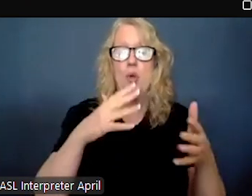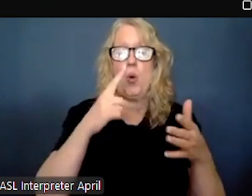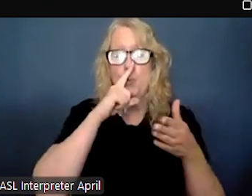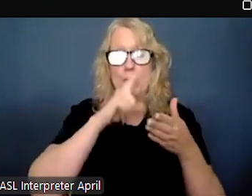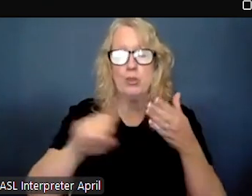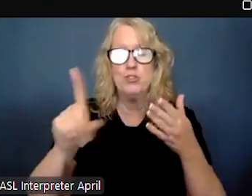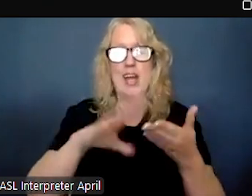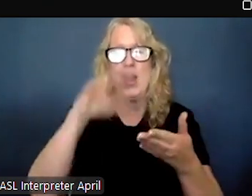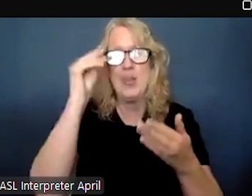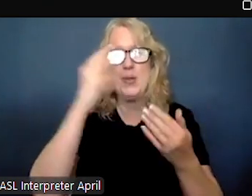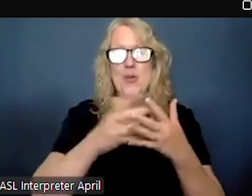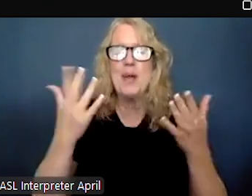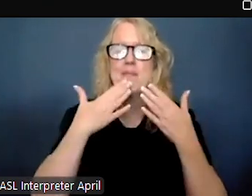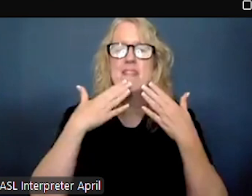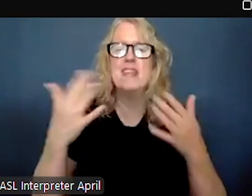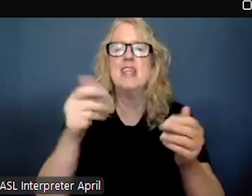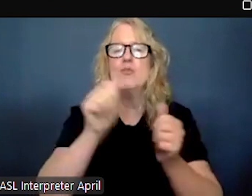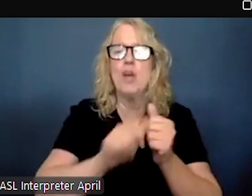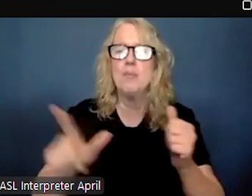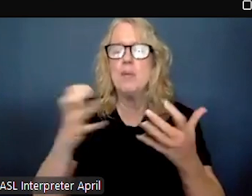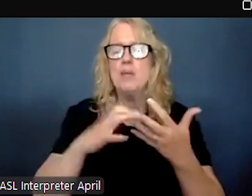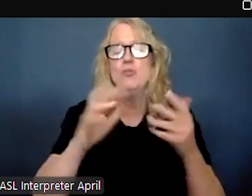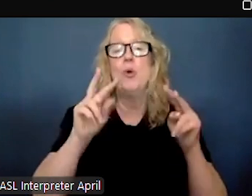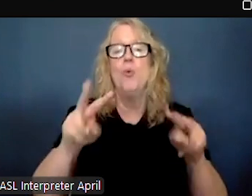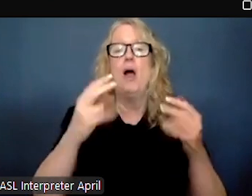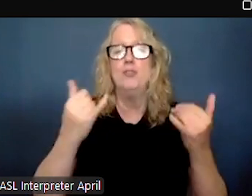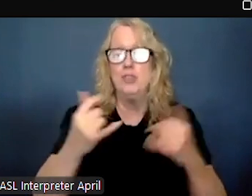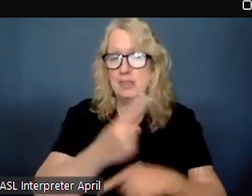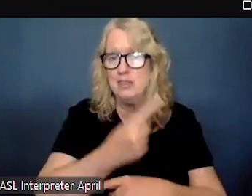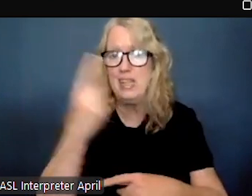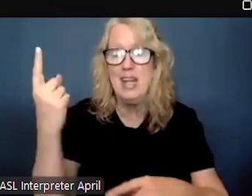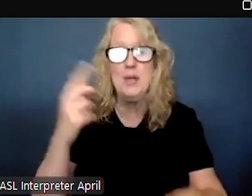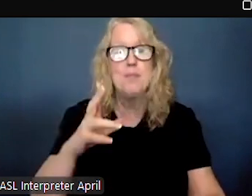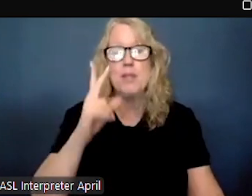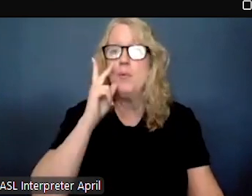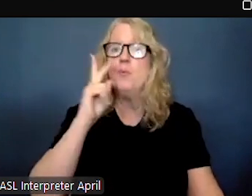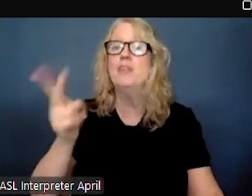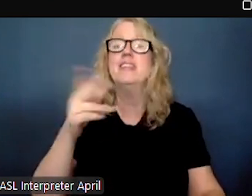out and learn a lot. Thank you, everybody, for watching today, and we'll see you next time.